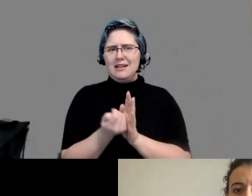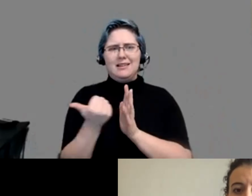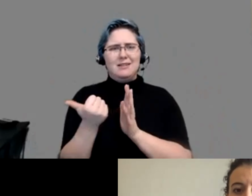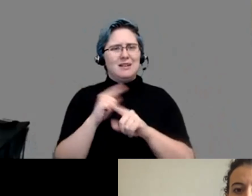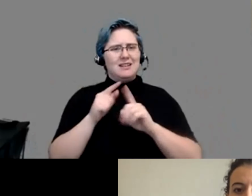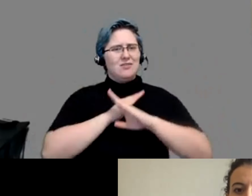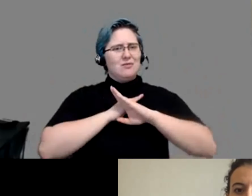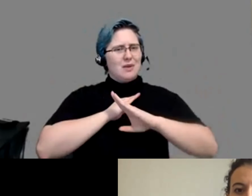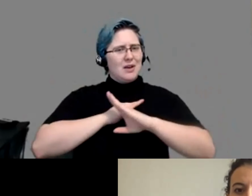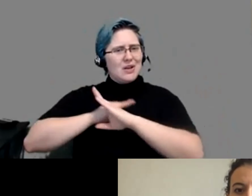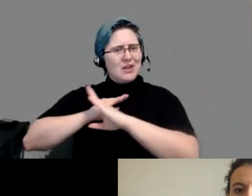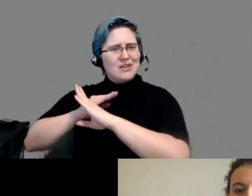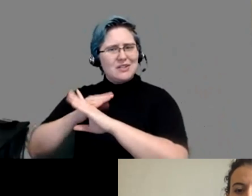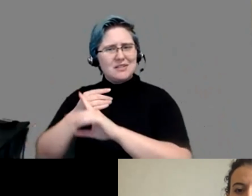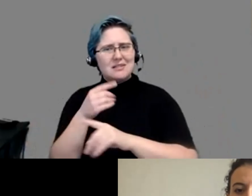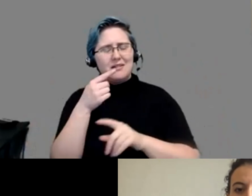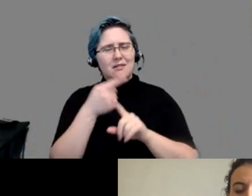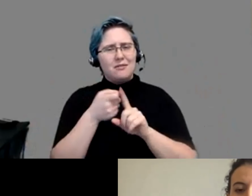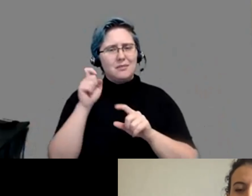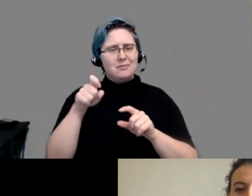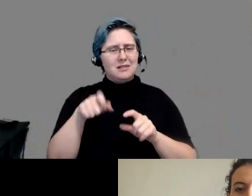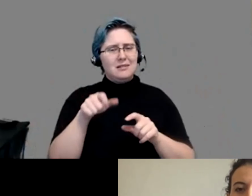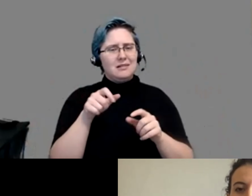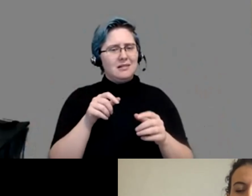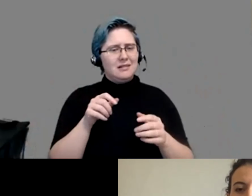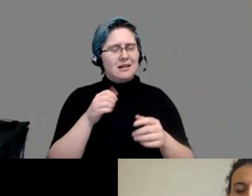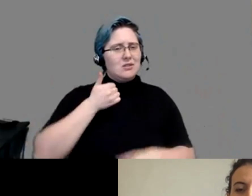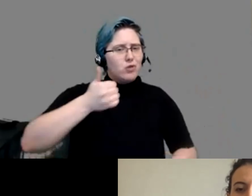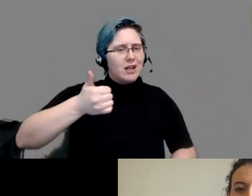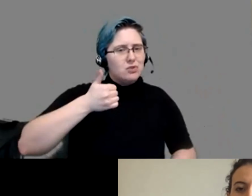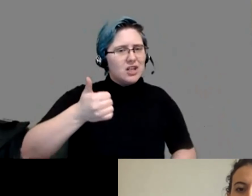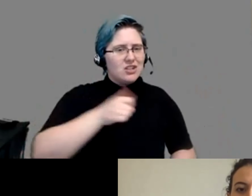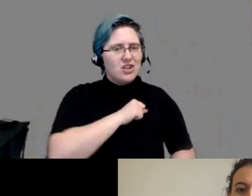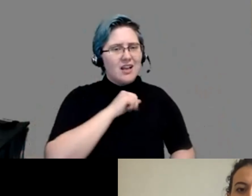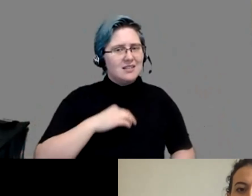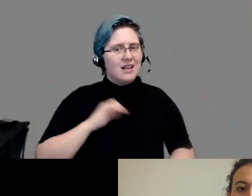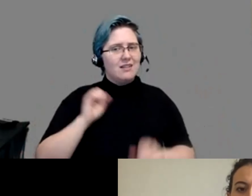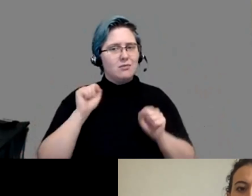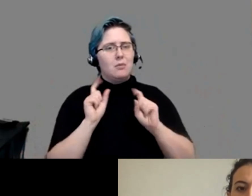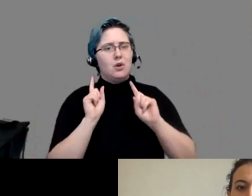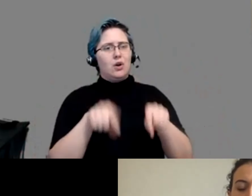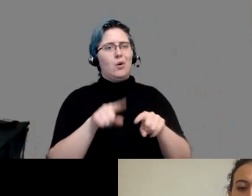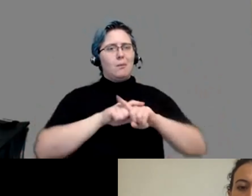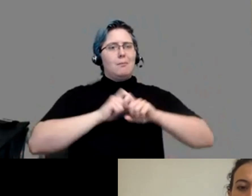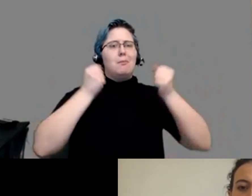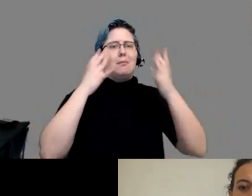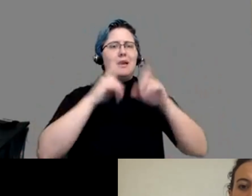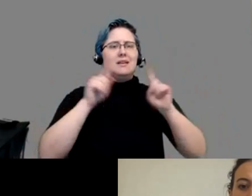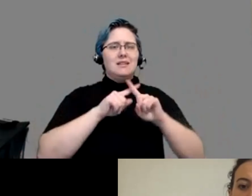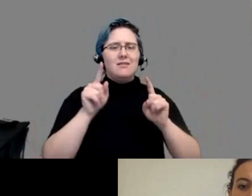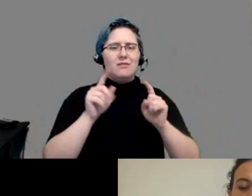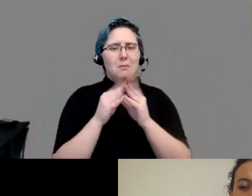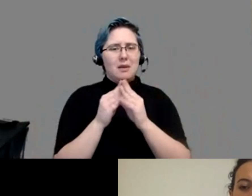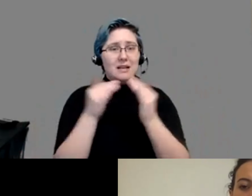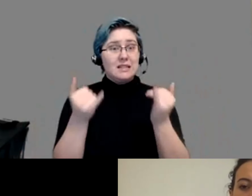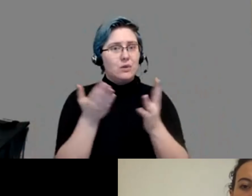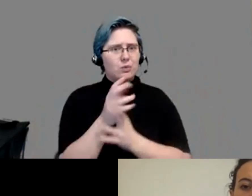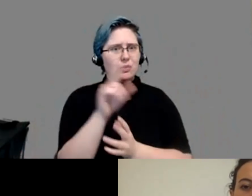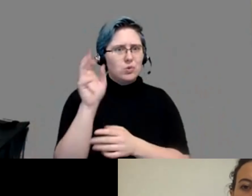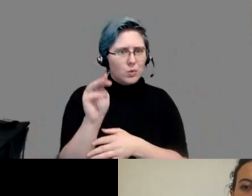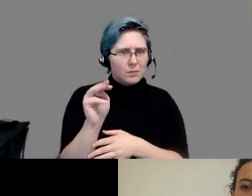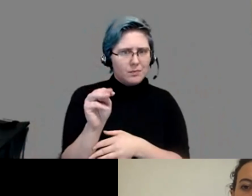barriers that come from needing staffing and transportation to attend a wide variety of Zoom meetings and